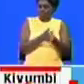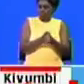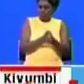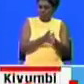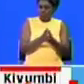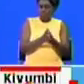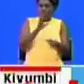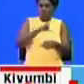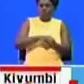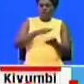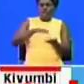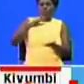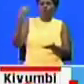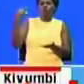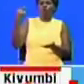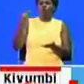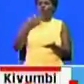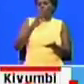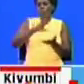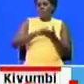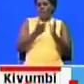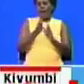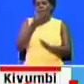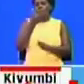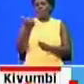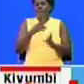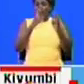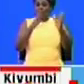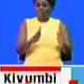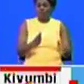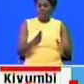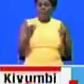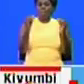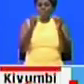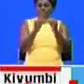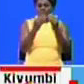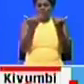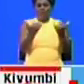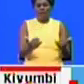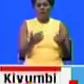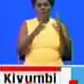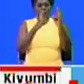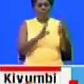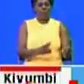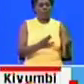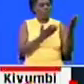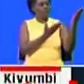to hunt for more in his quest to become the best. Robinson Okenya caught up with him and now reports.